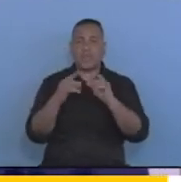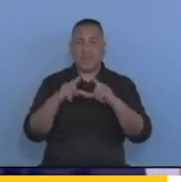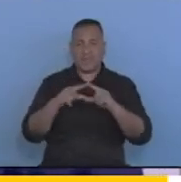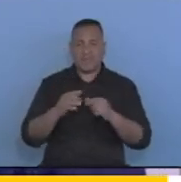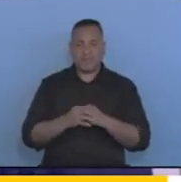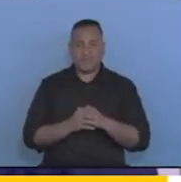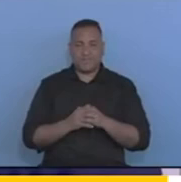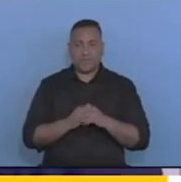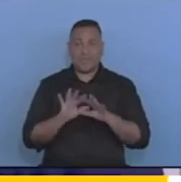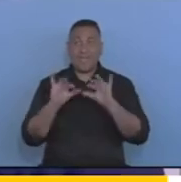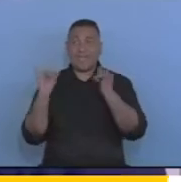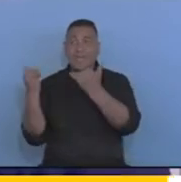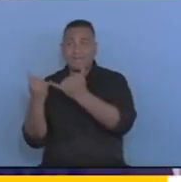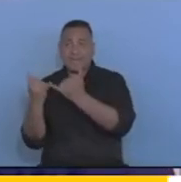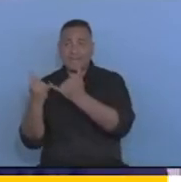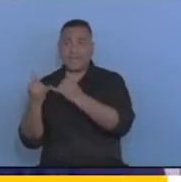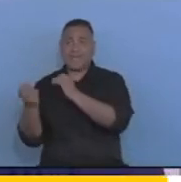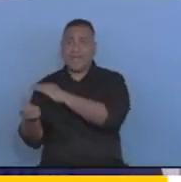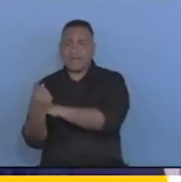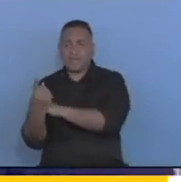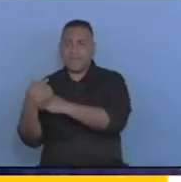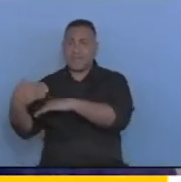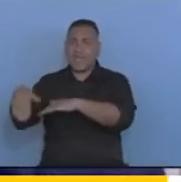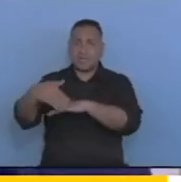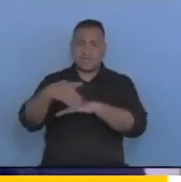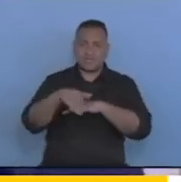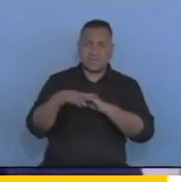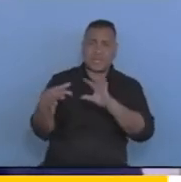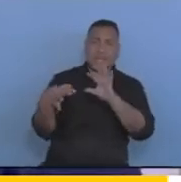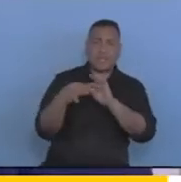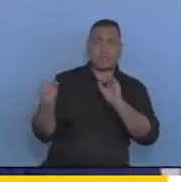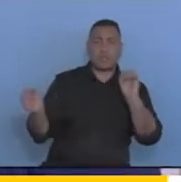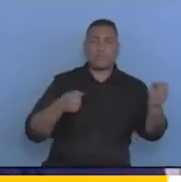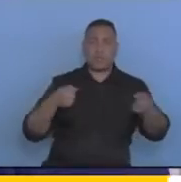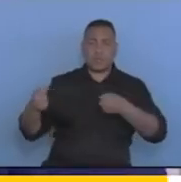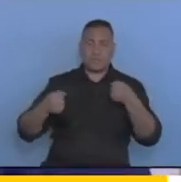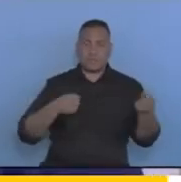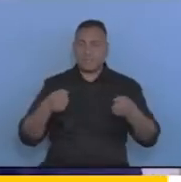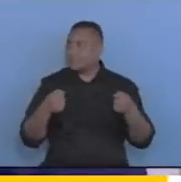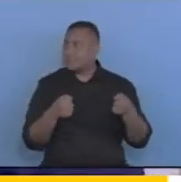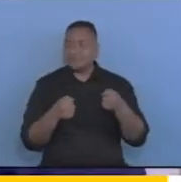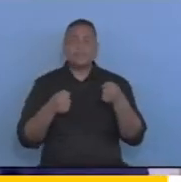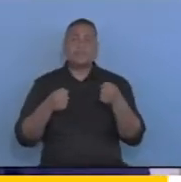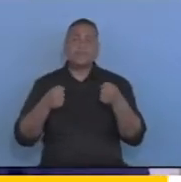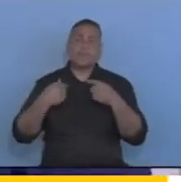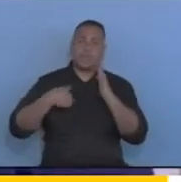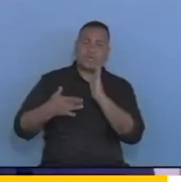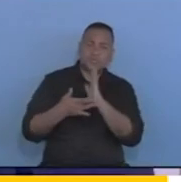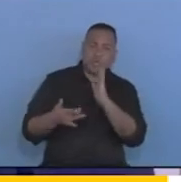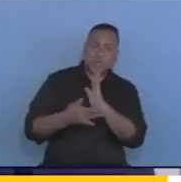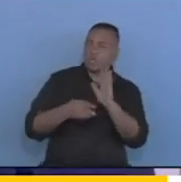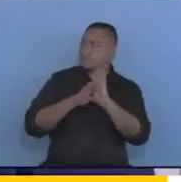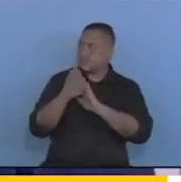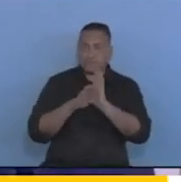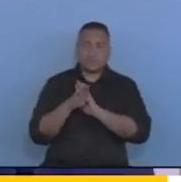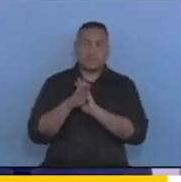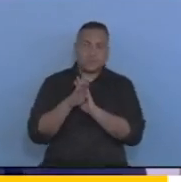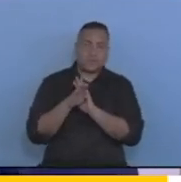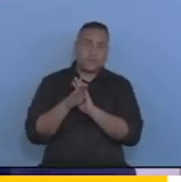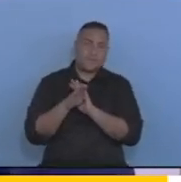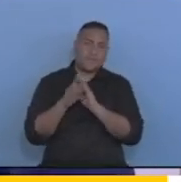what is happening in the sectors out there in terms of employment, and now industries with technologies have advanced. It is very important for